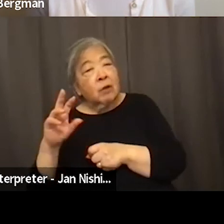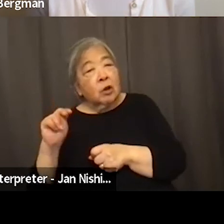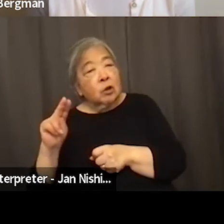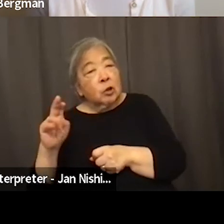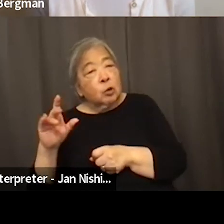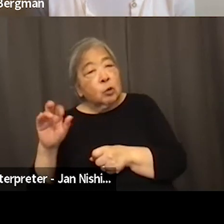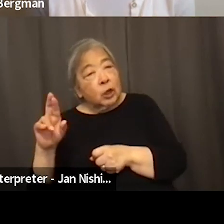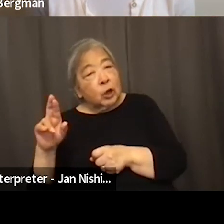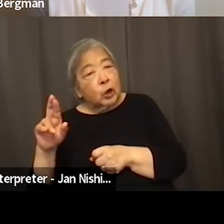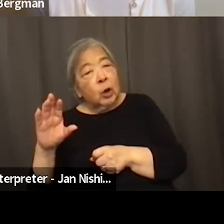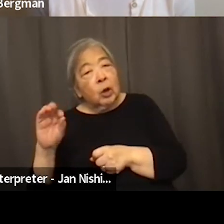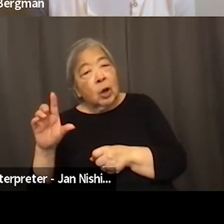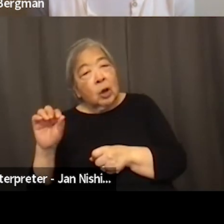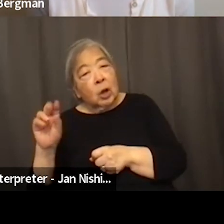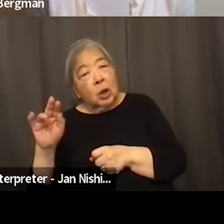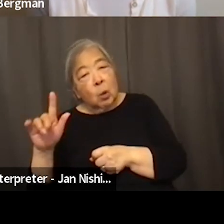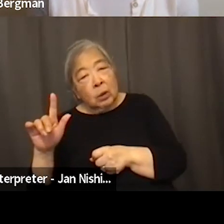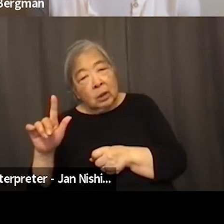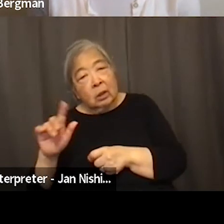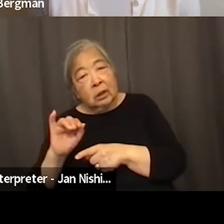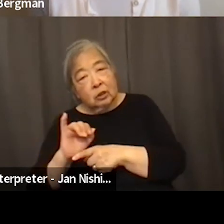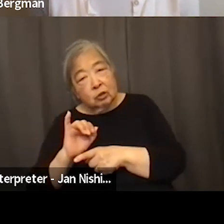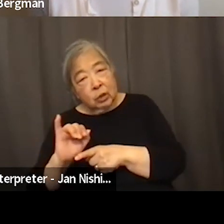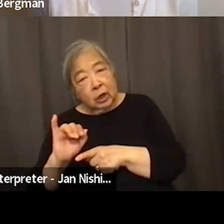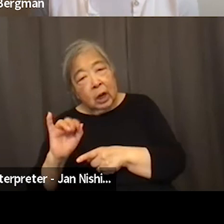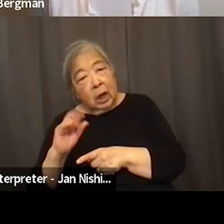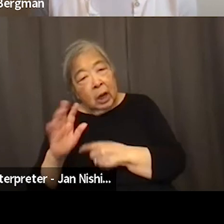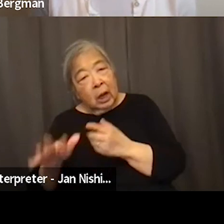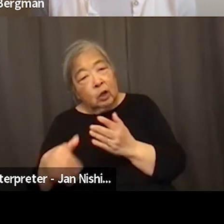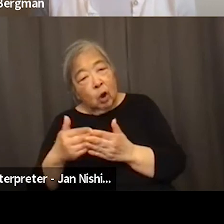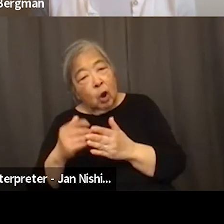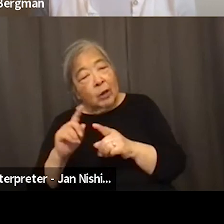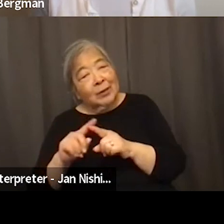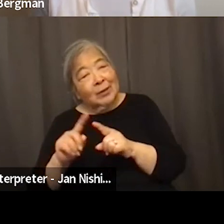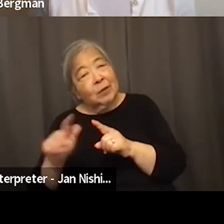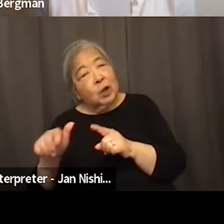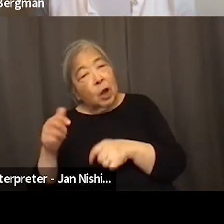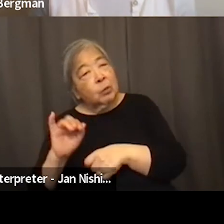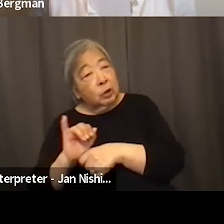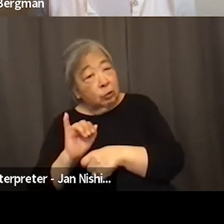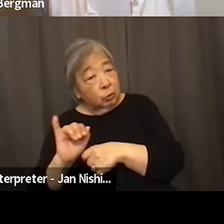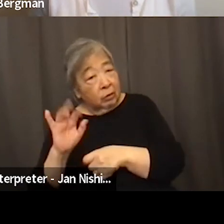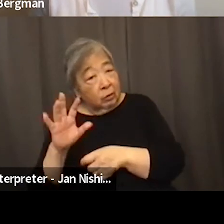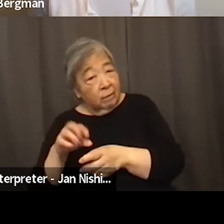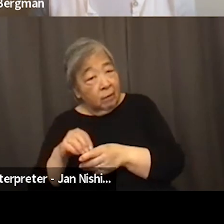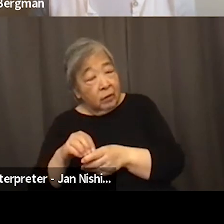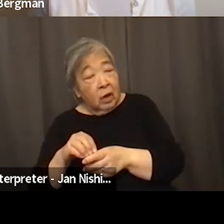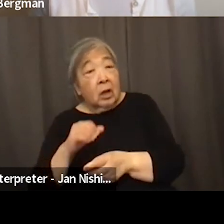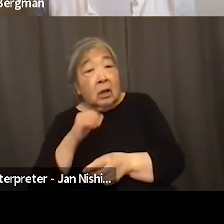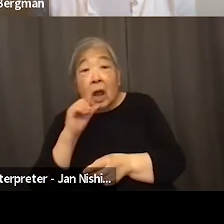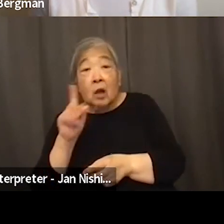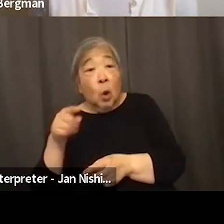colonial industry and all of the different other industries that are involved in not